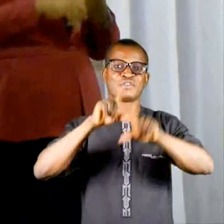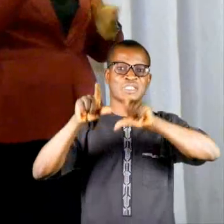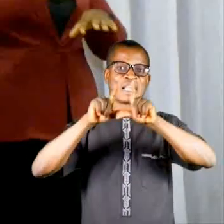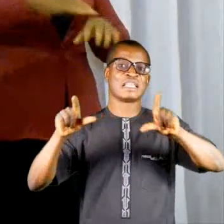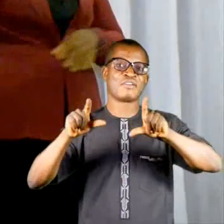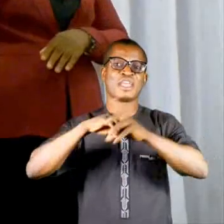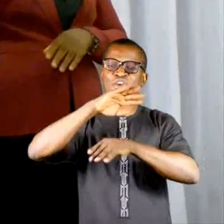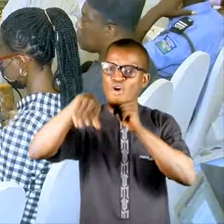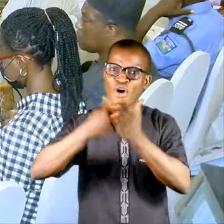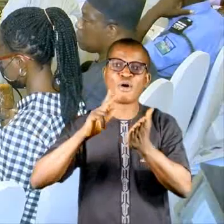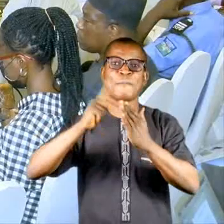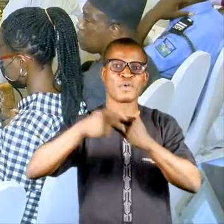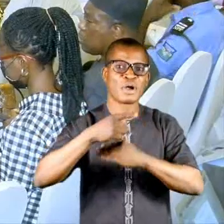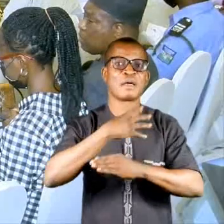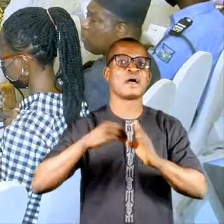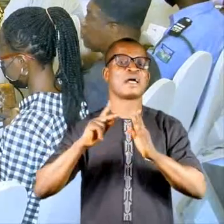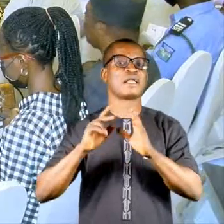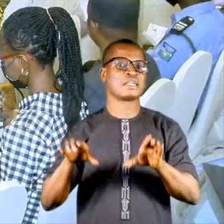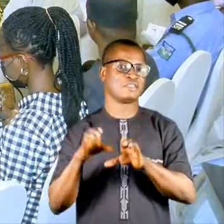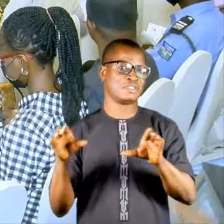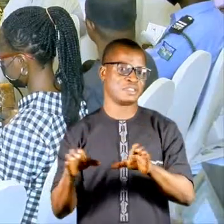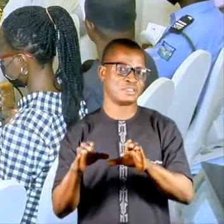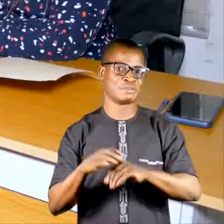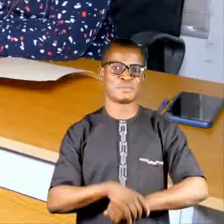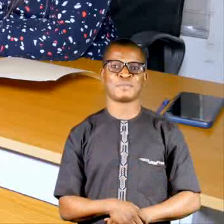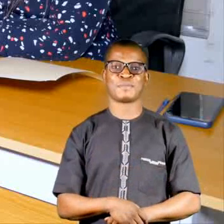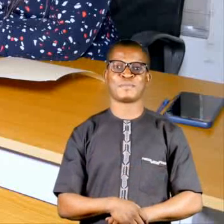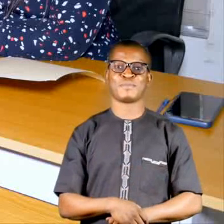of sign language in all its programs and events.